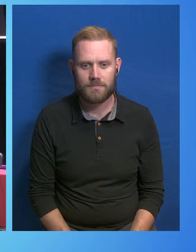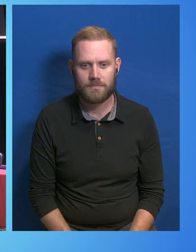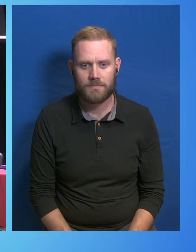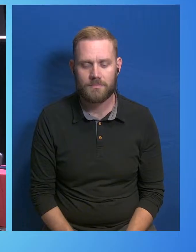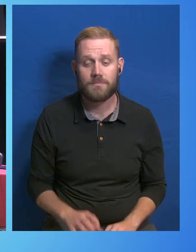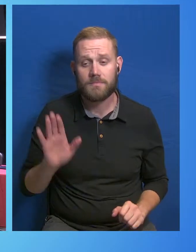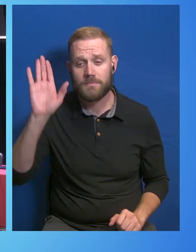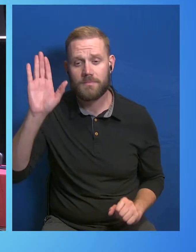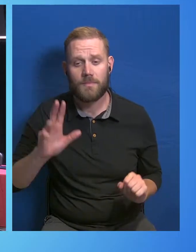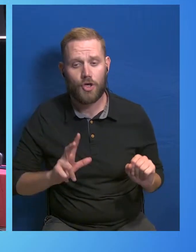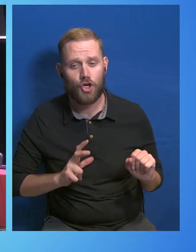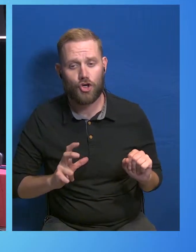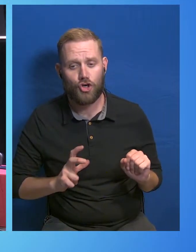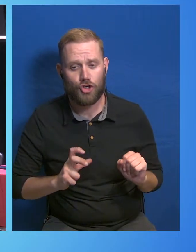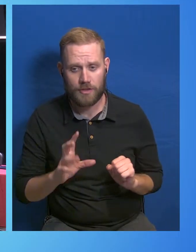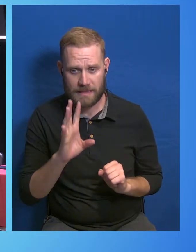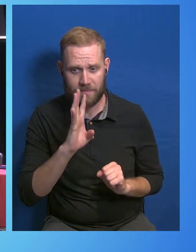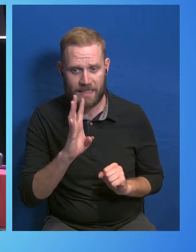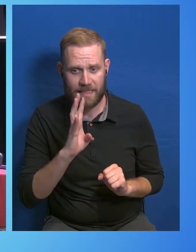This is Earl Terry speaking.